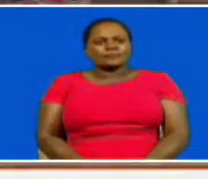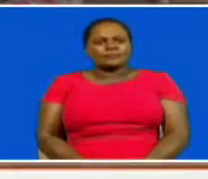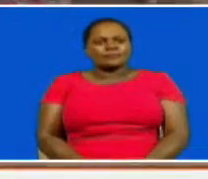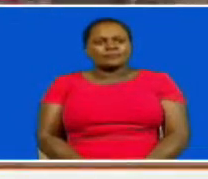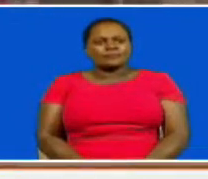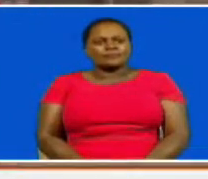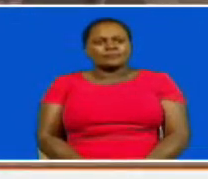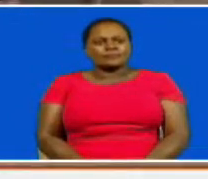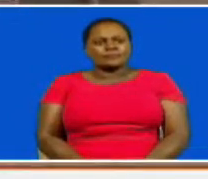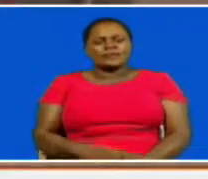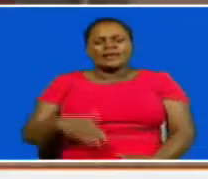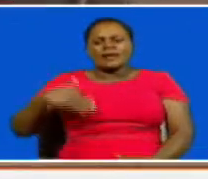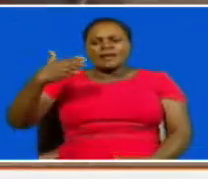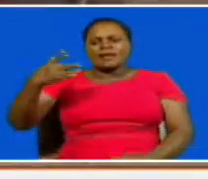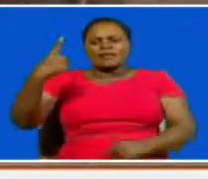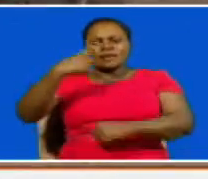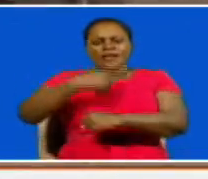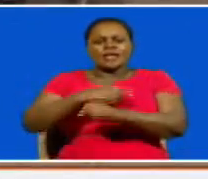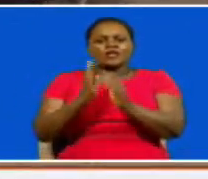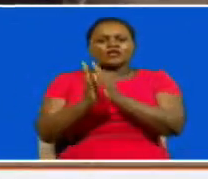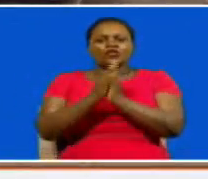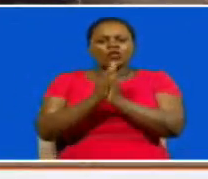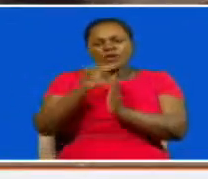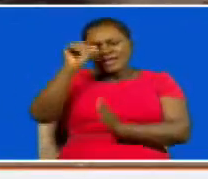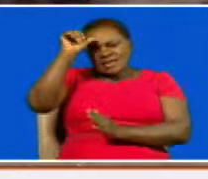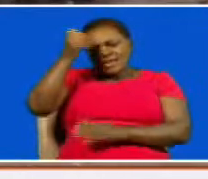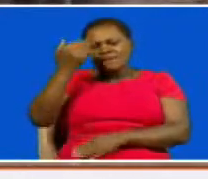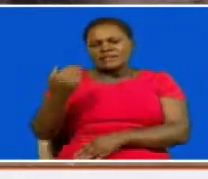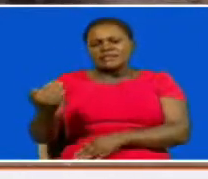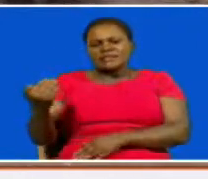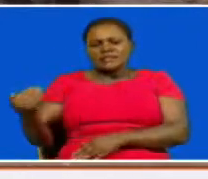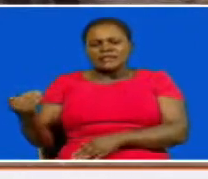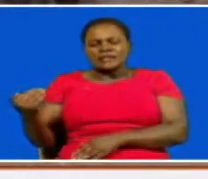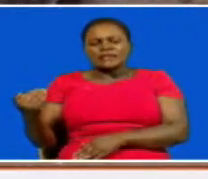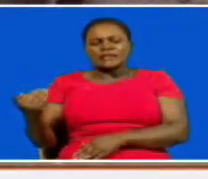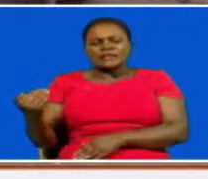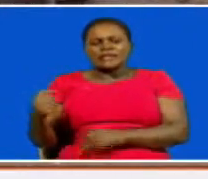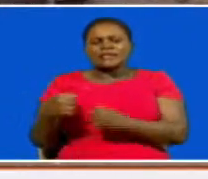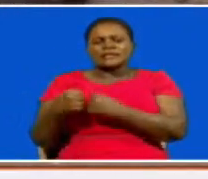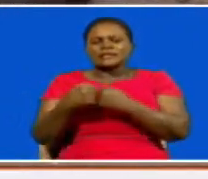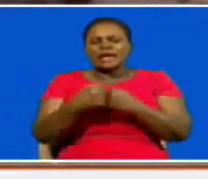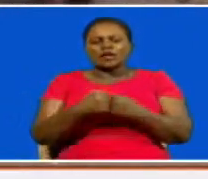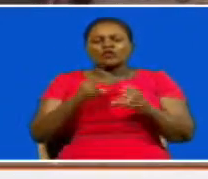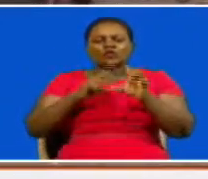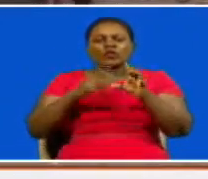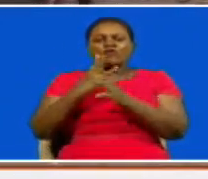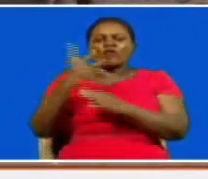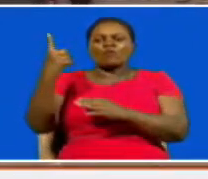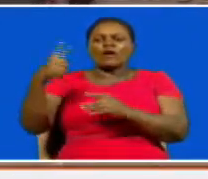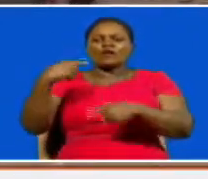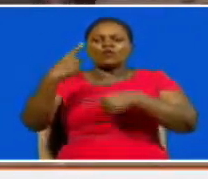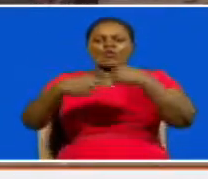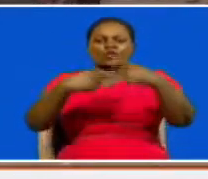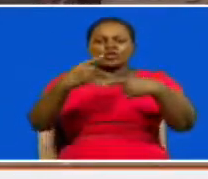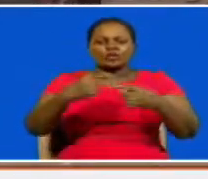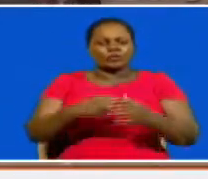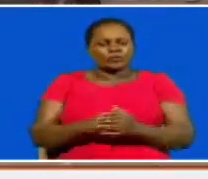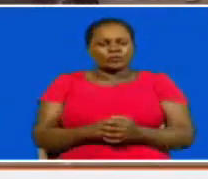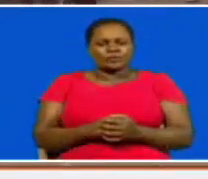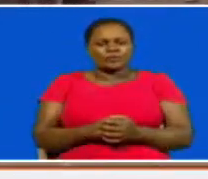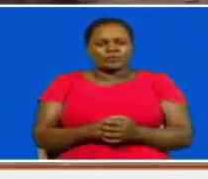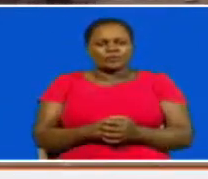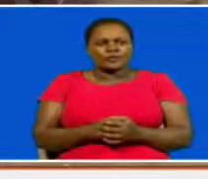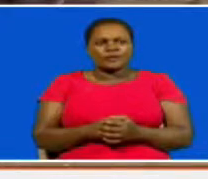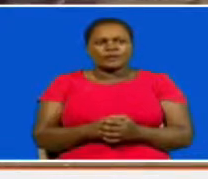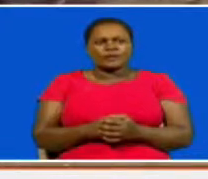For every passing day, stories of bright but needy students struggling to join Form 1 continue to dominate news.